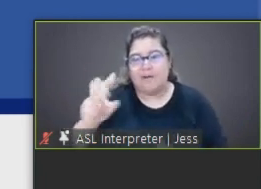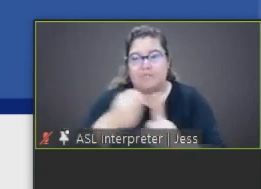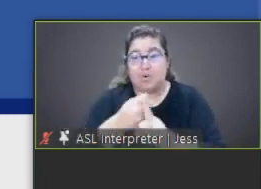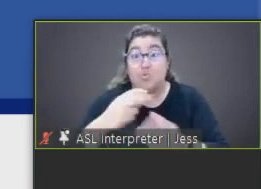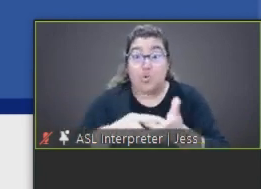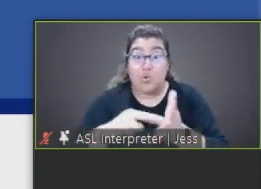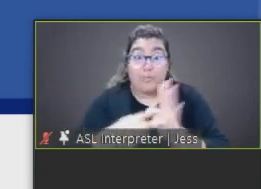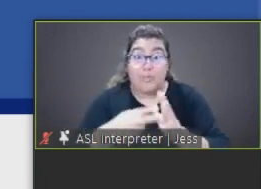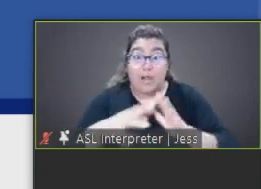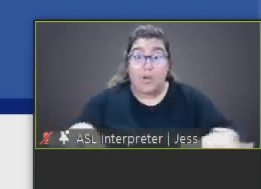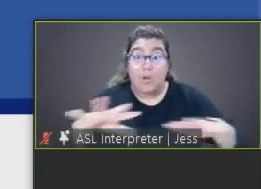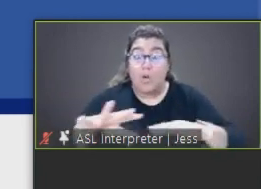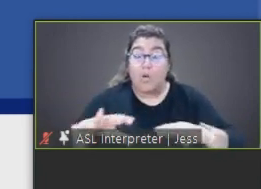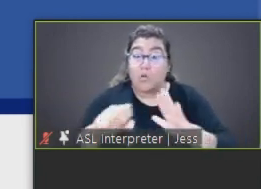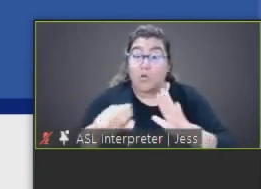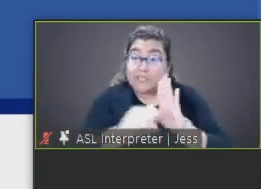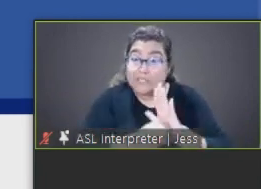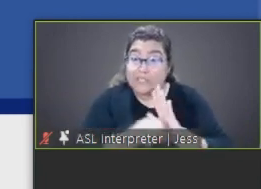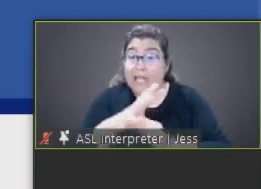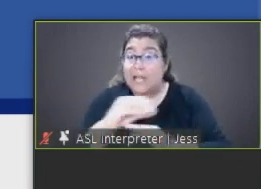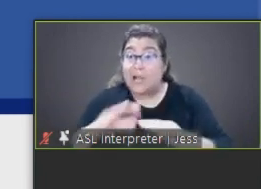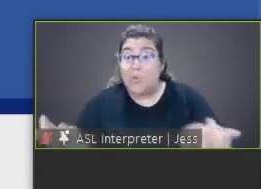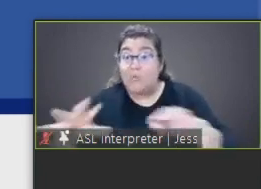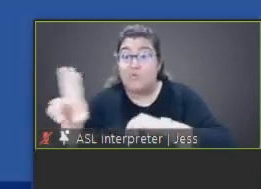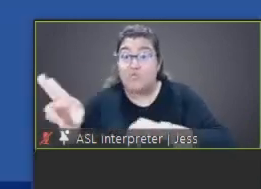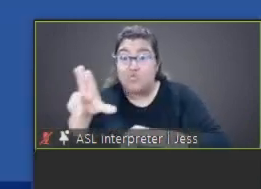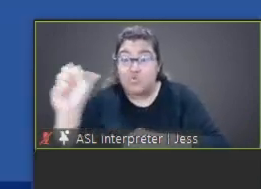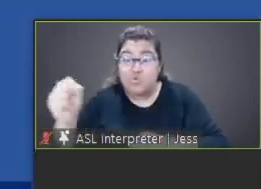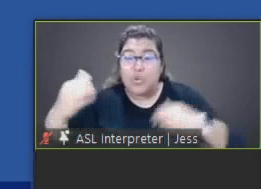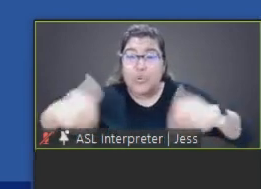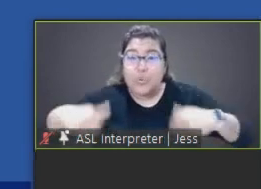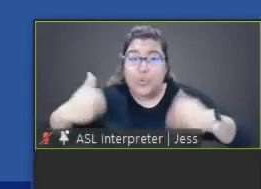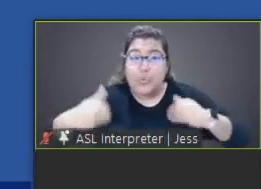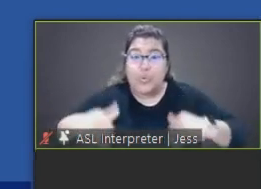also across the country. Next slide, please.